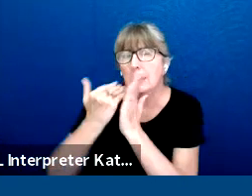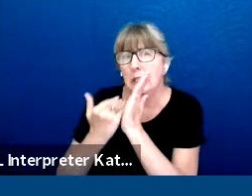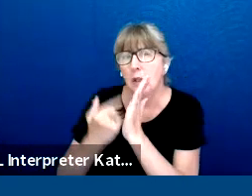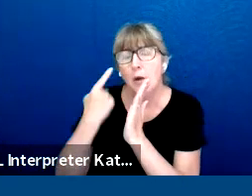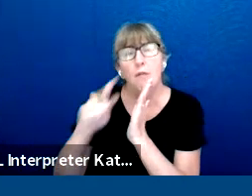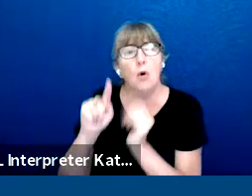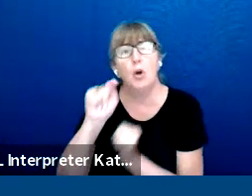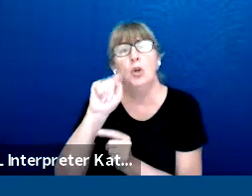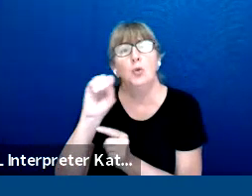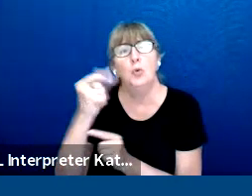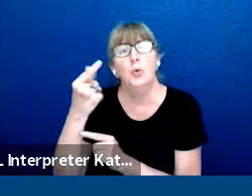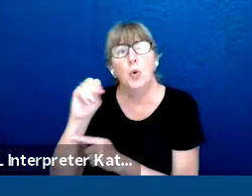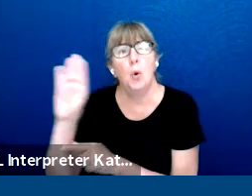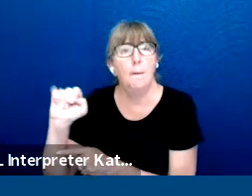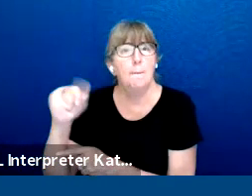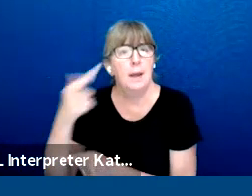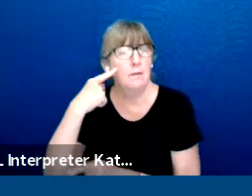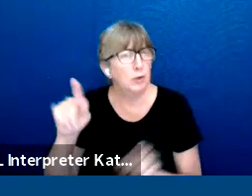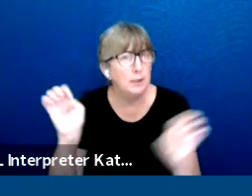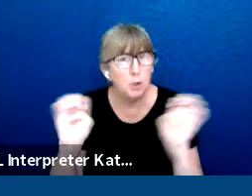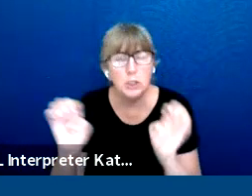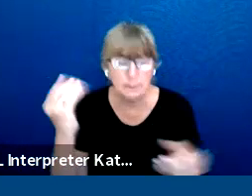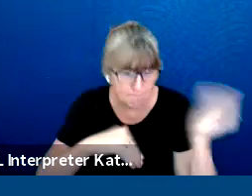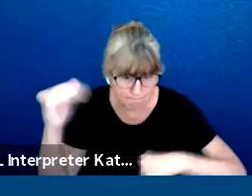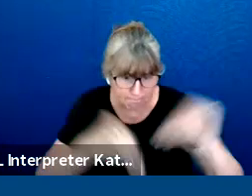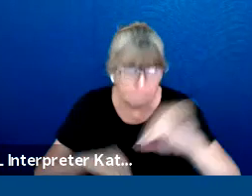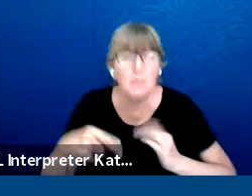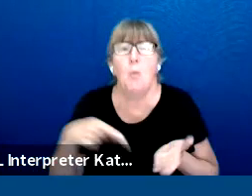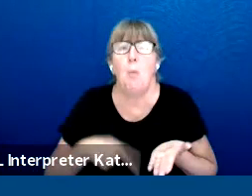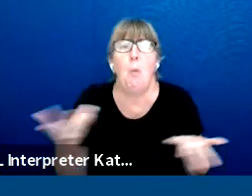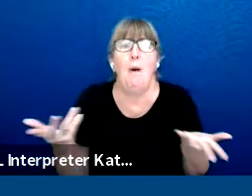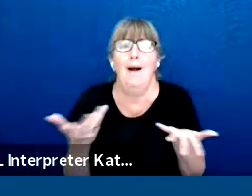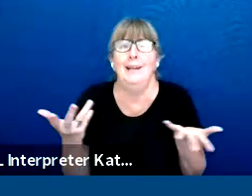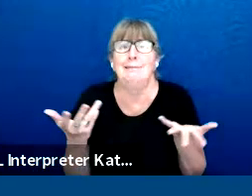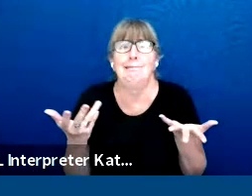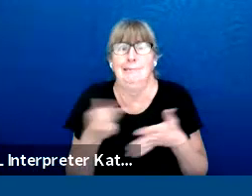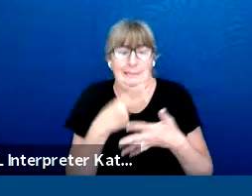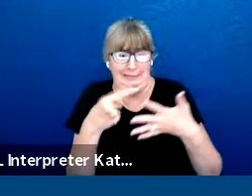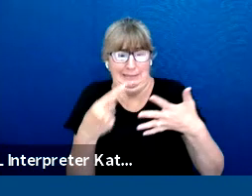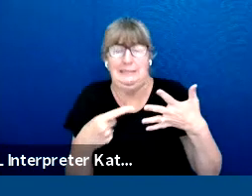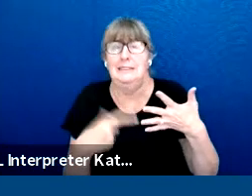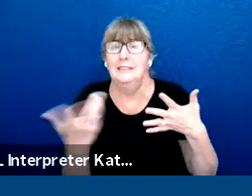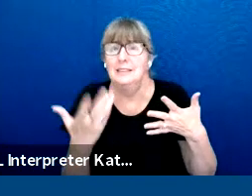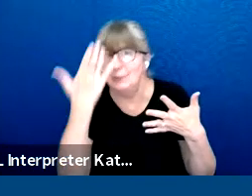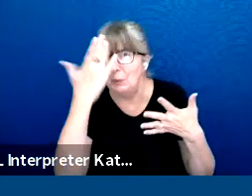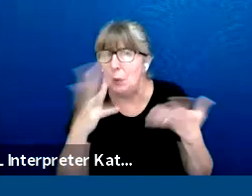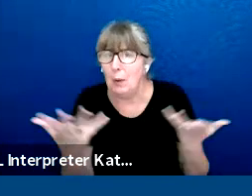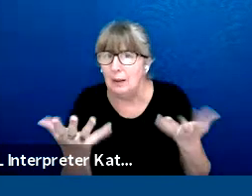for emergencies? Where could folks find out information about what to put in their to-go bags?